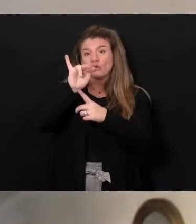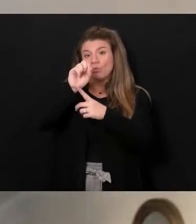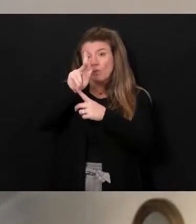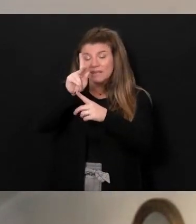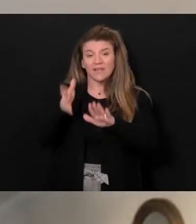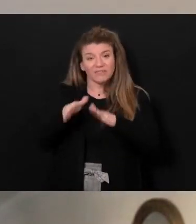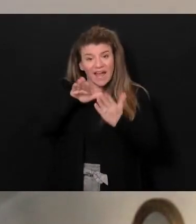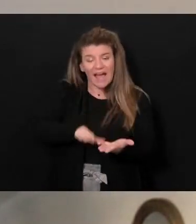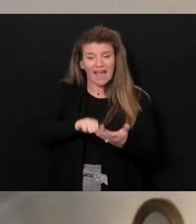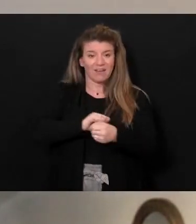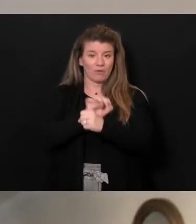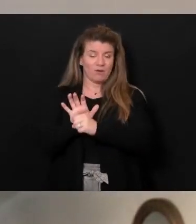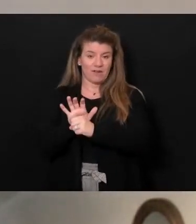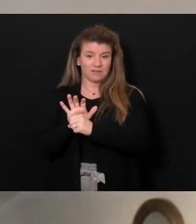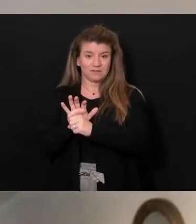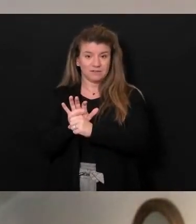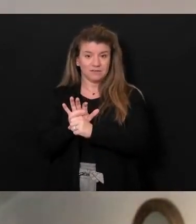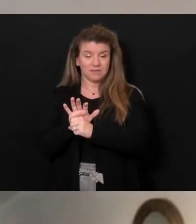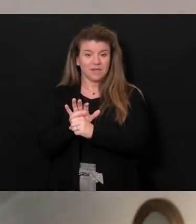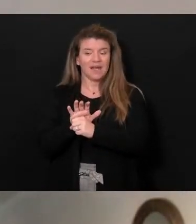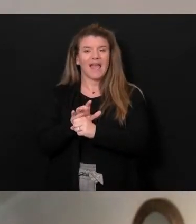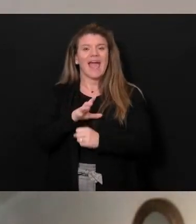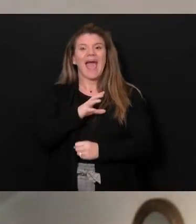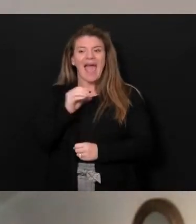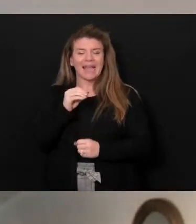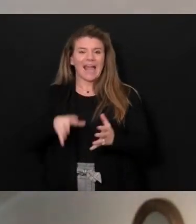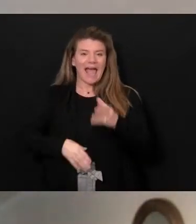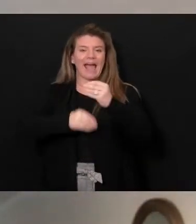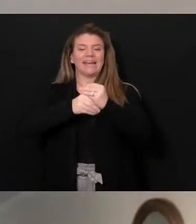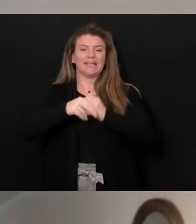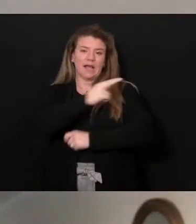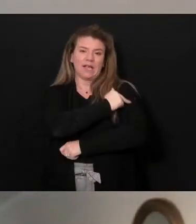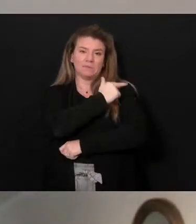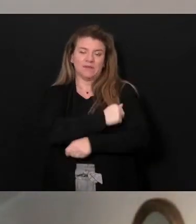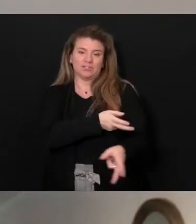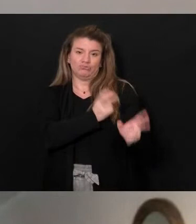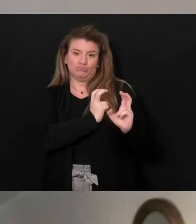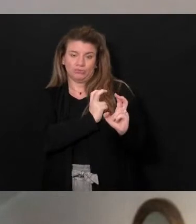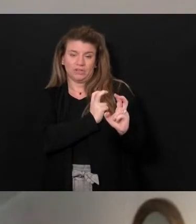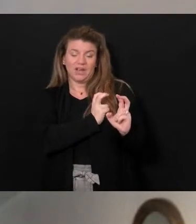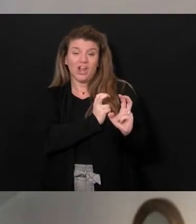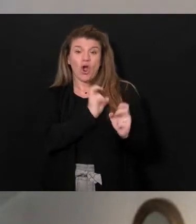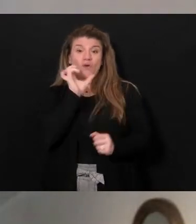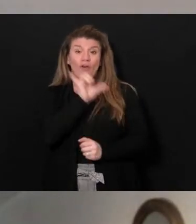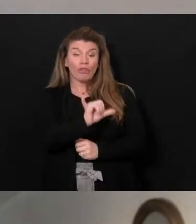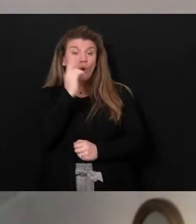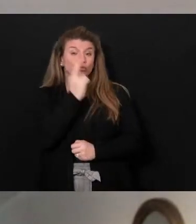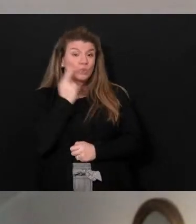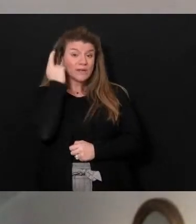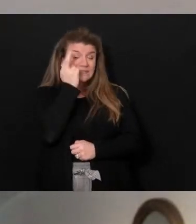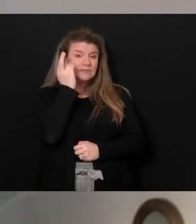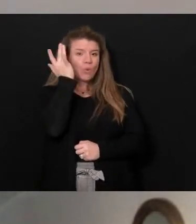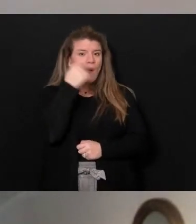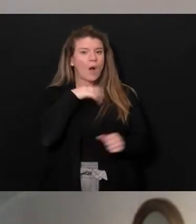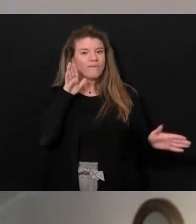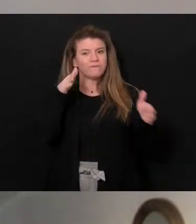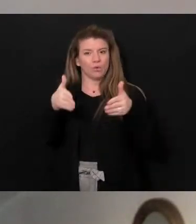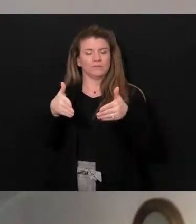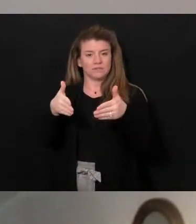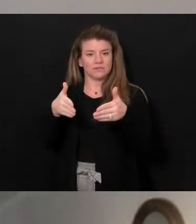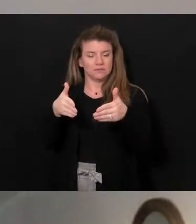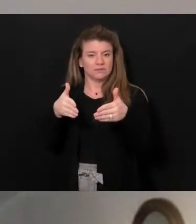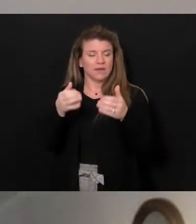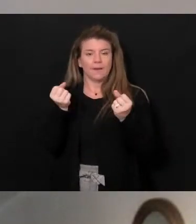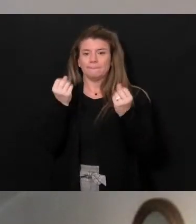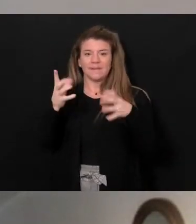of COVID-19 and risk of hospitalization. For those reasons, we have focused, as the governor has